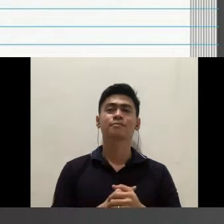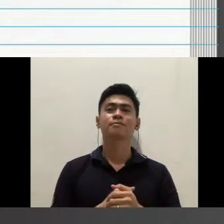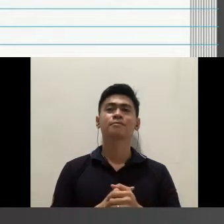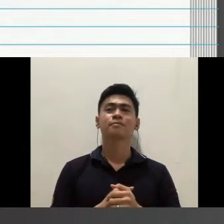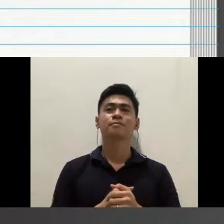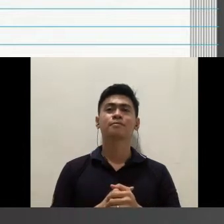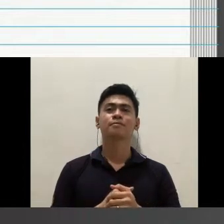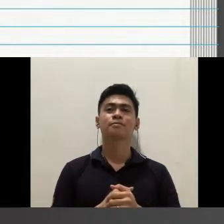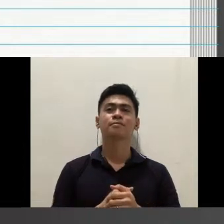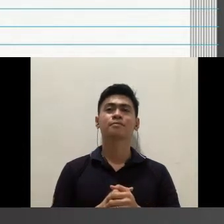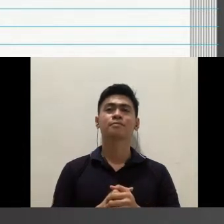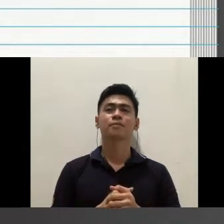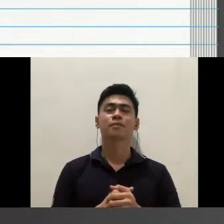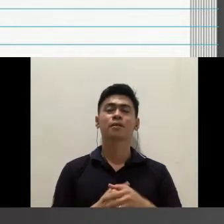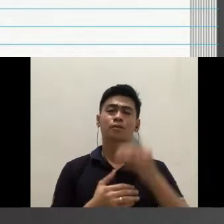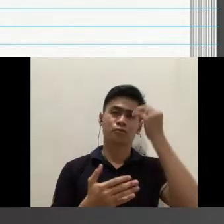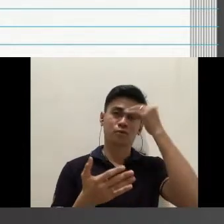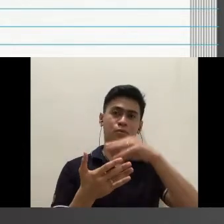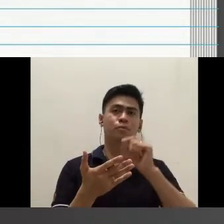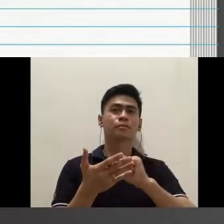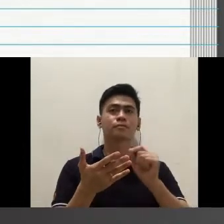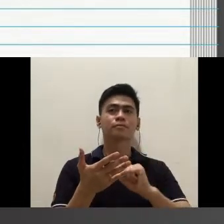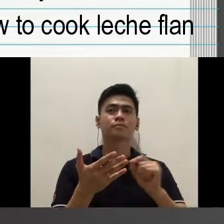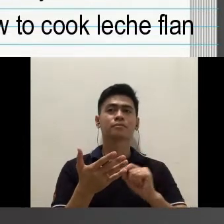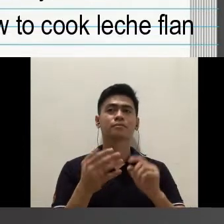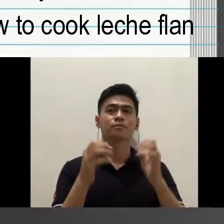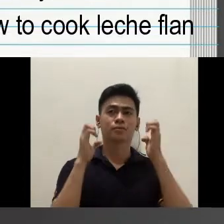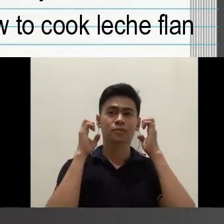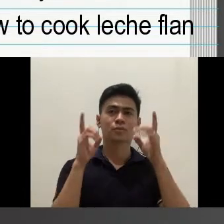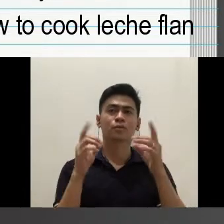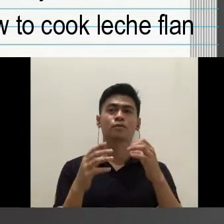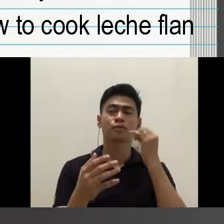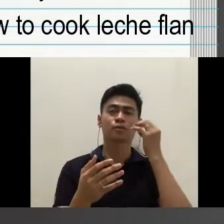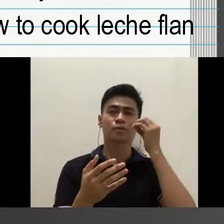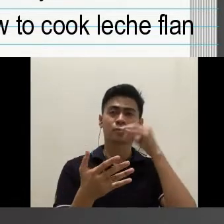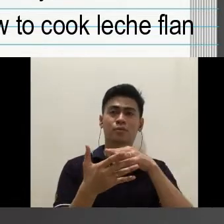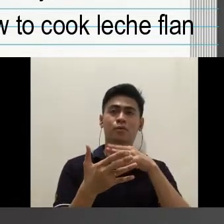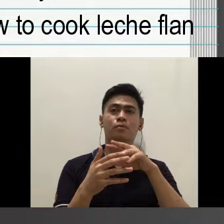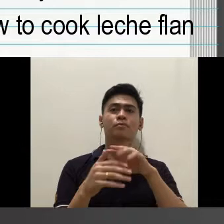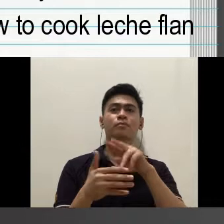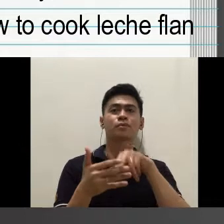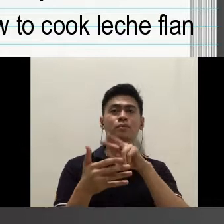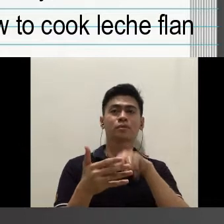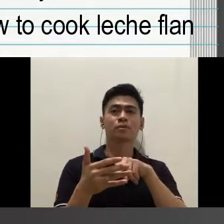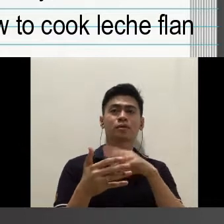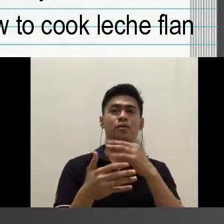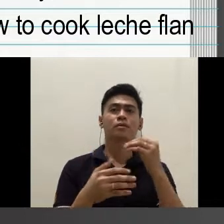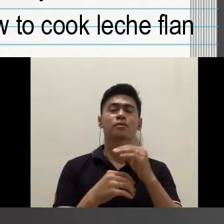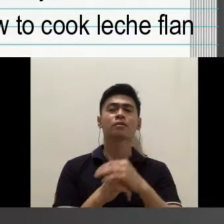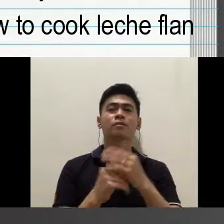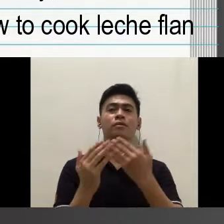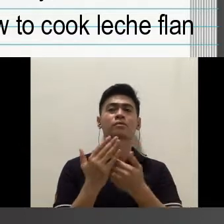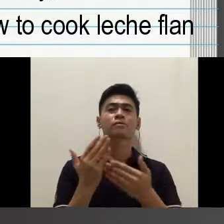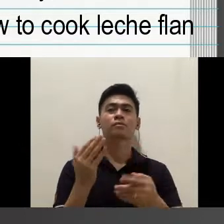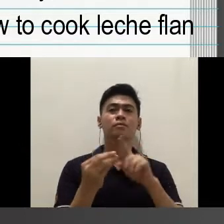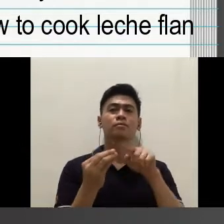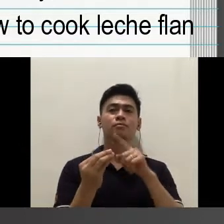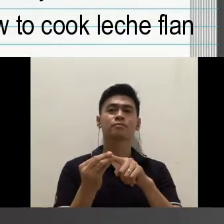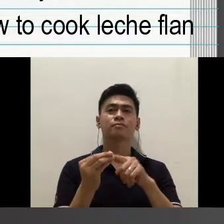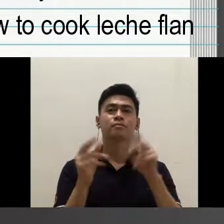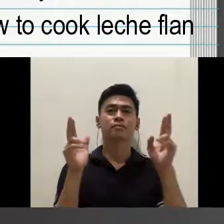Informative writing educates the readers by giving information, facts, and details on a certain